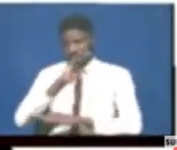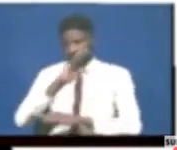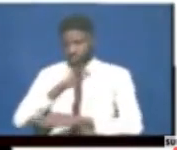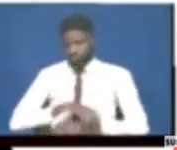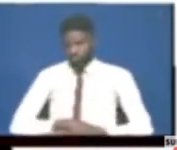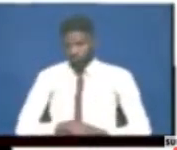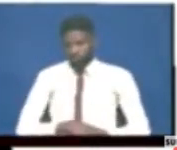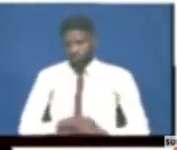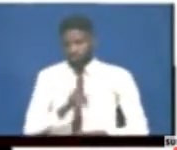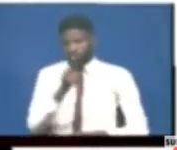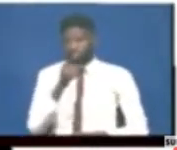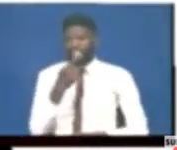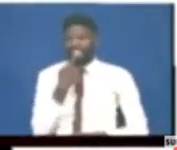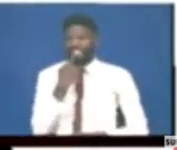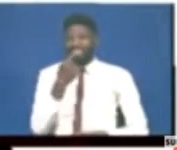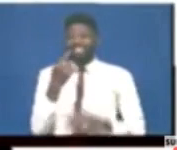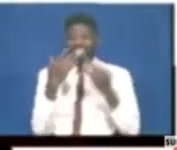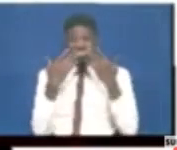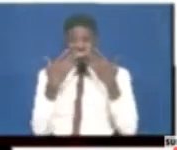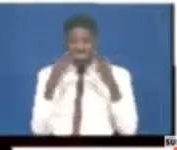were